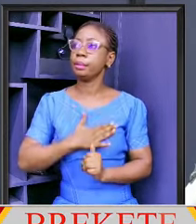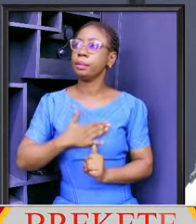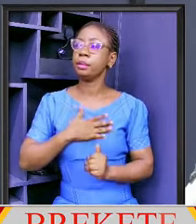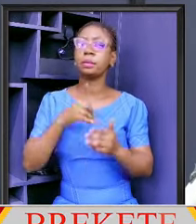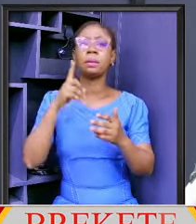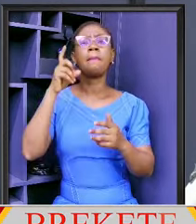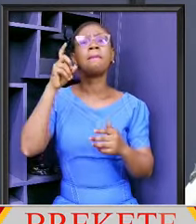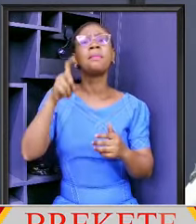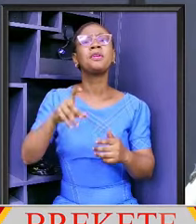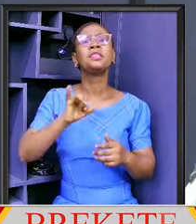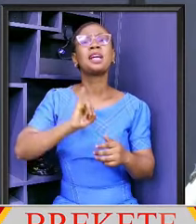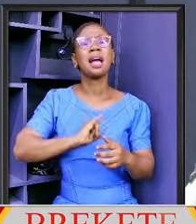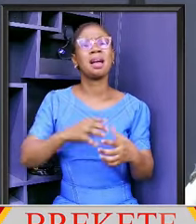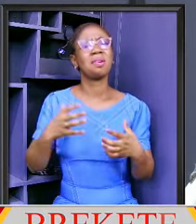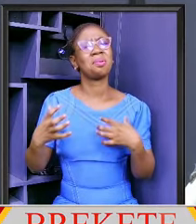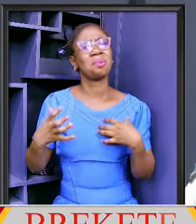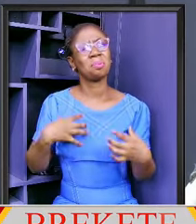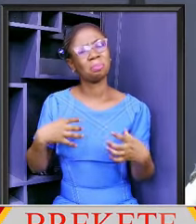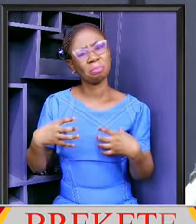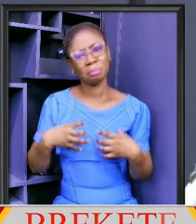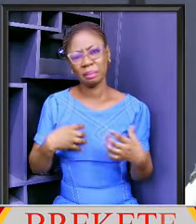Must I complain?